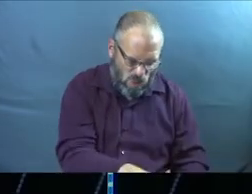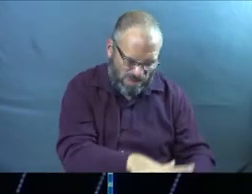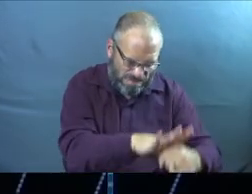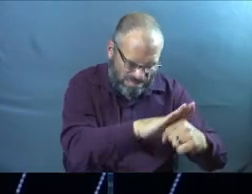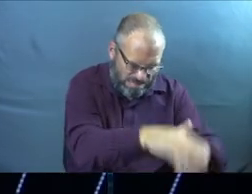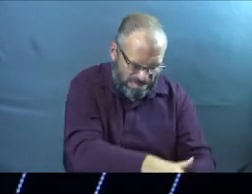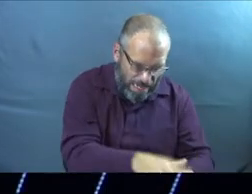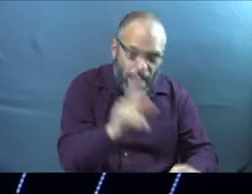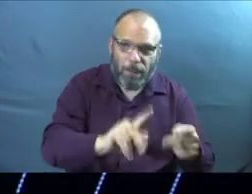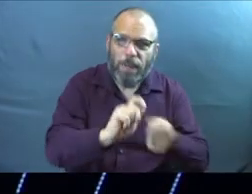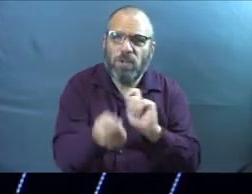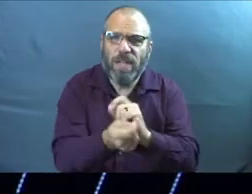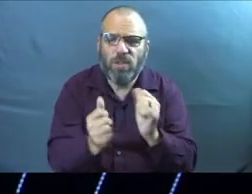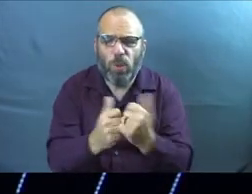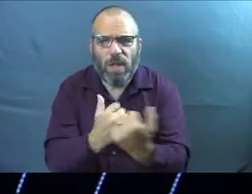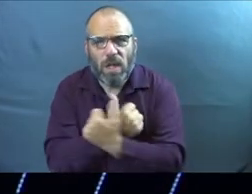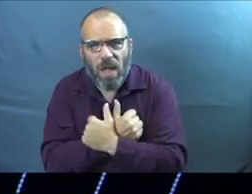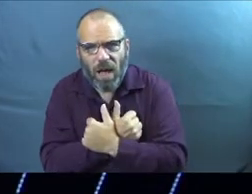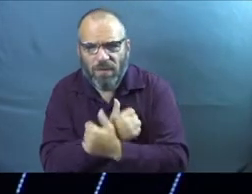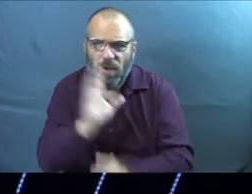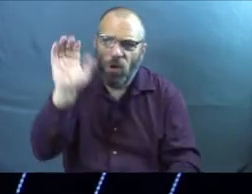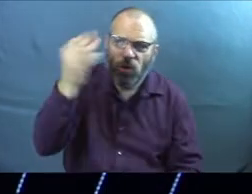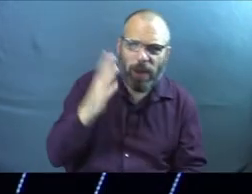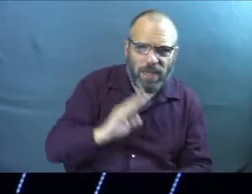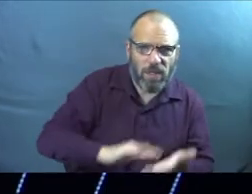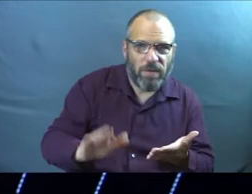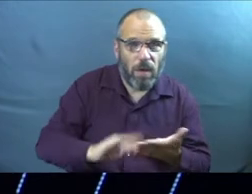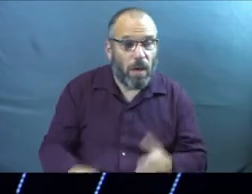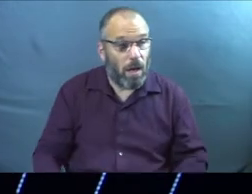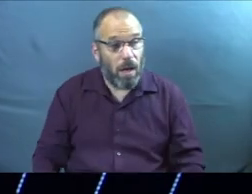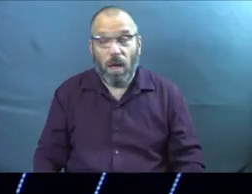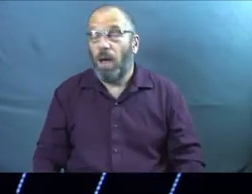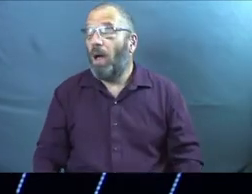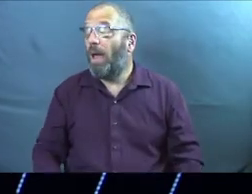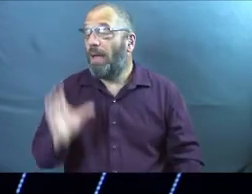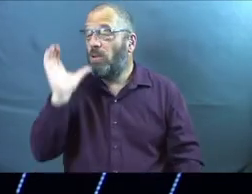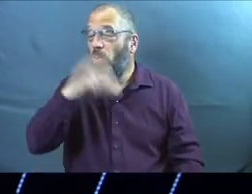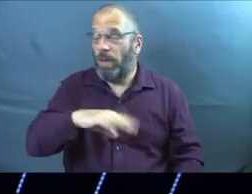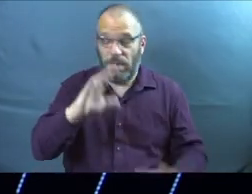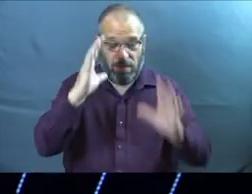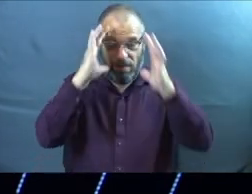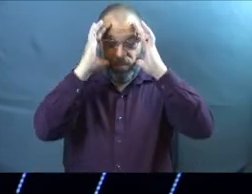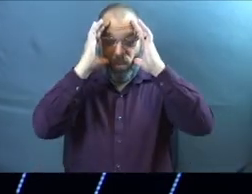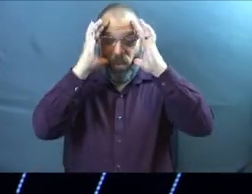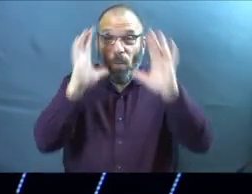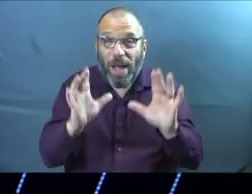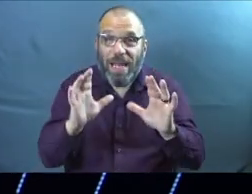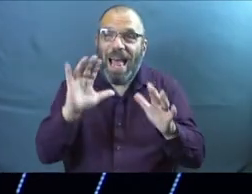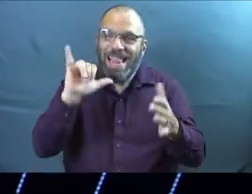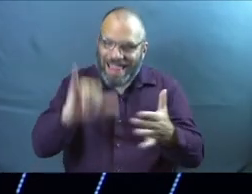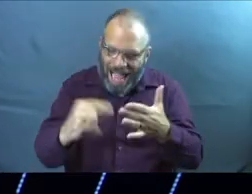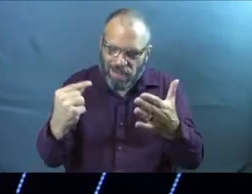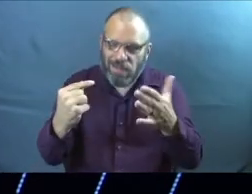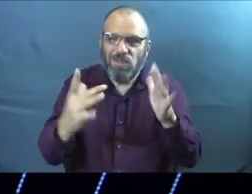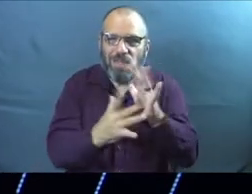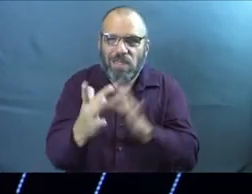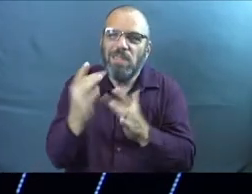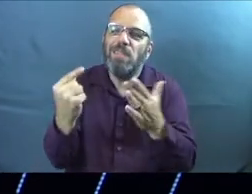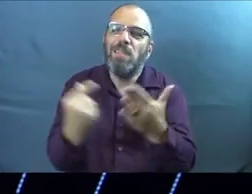People change with love and grace and forgiveness, and it's shocking and it's weird, and I know it's weird, but this is the gospel of